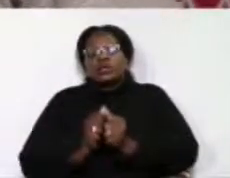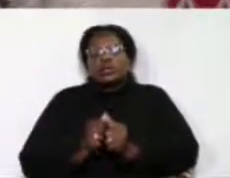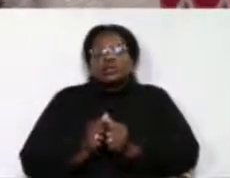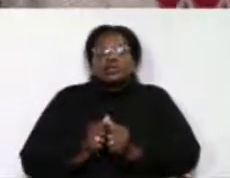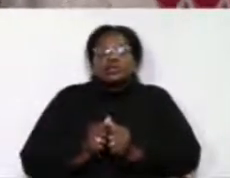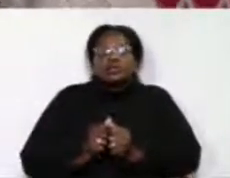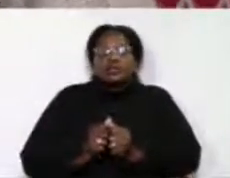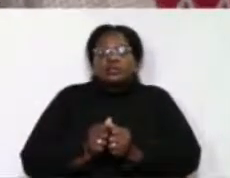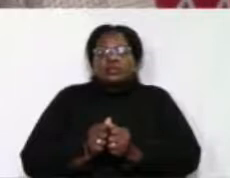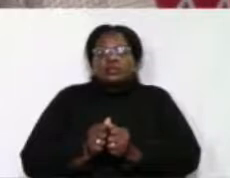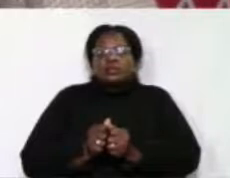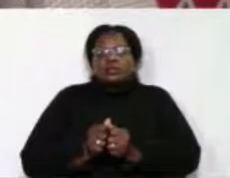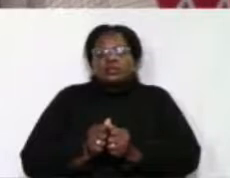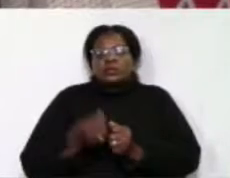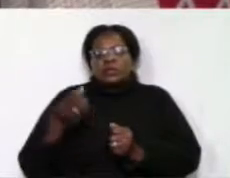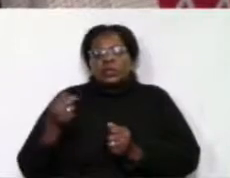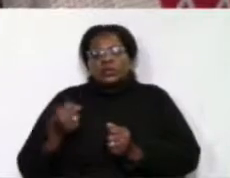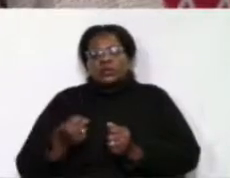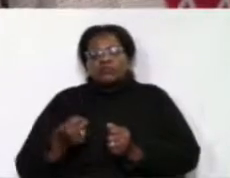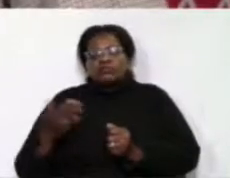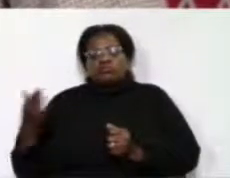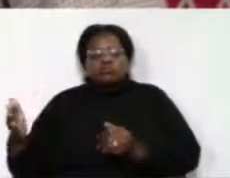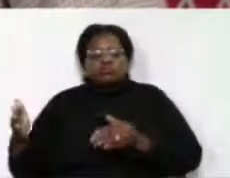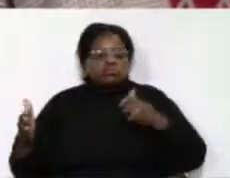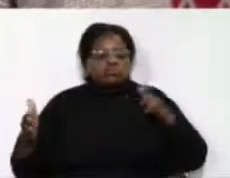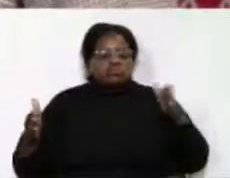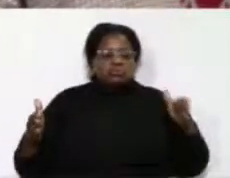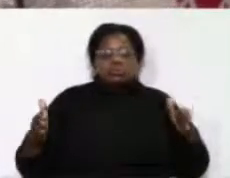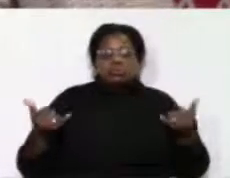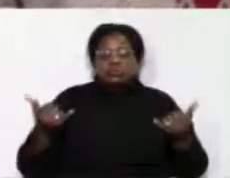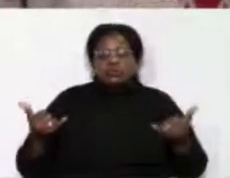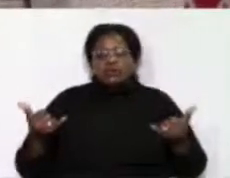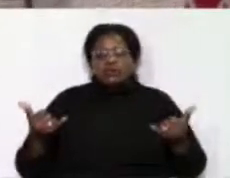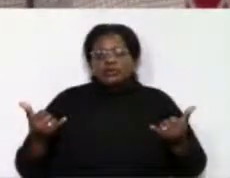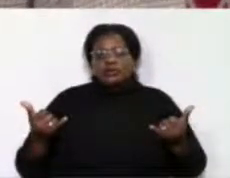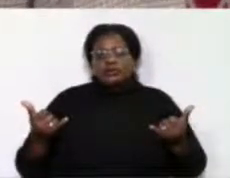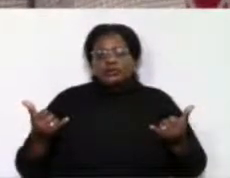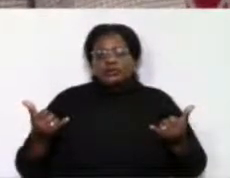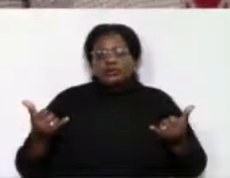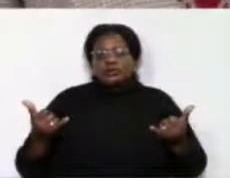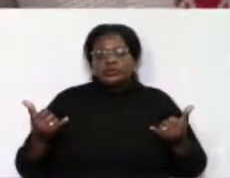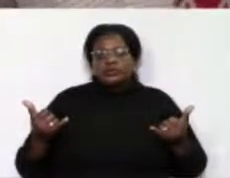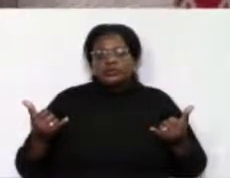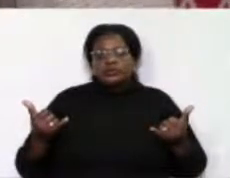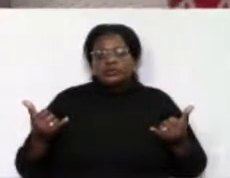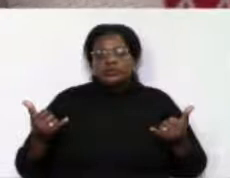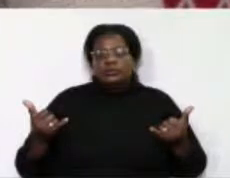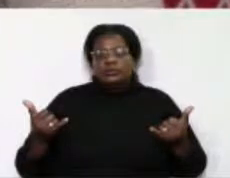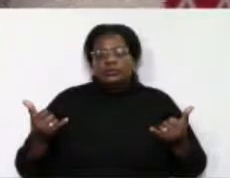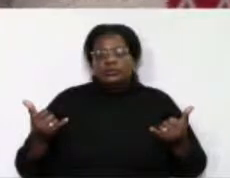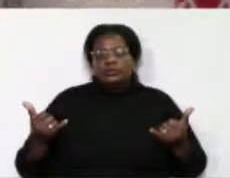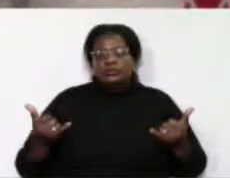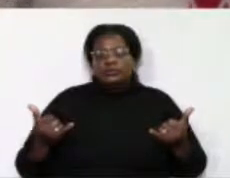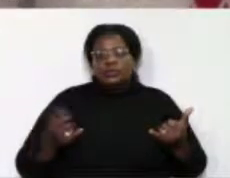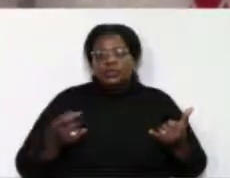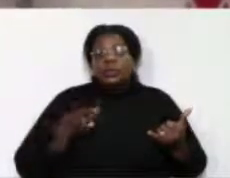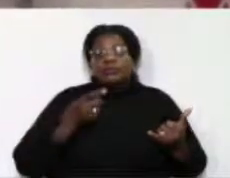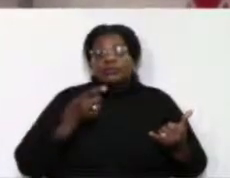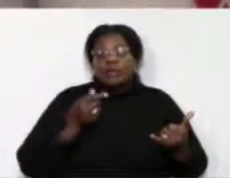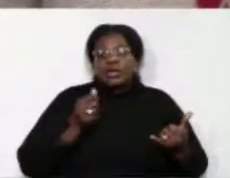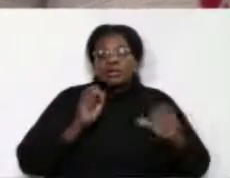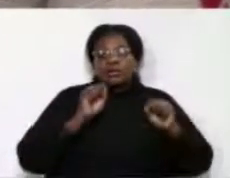are non-current liabilities down here. They're not current, they're not to be dealt with in the next 12 months. And we've got current liabilities here, which